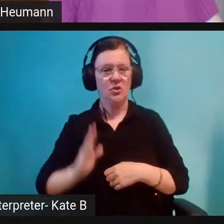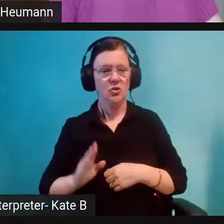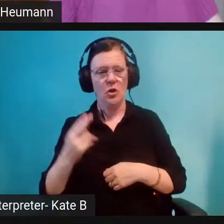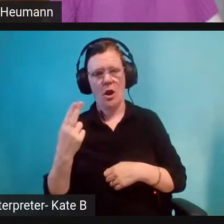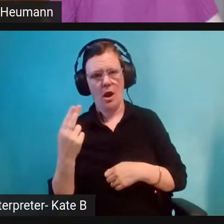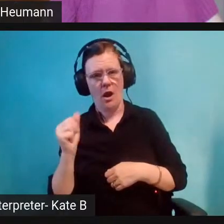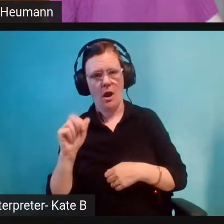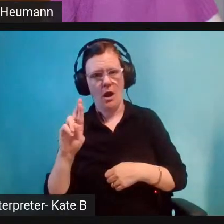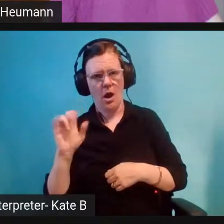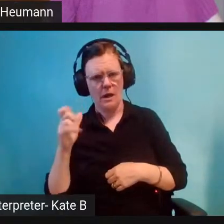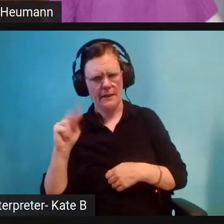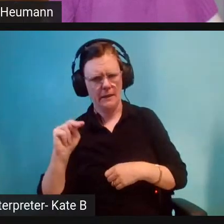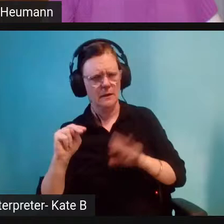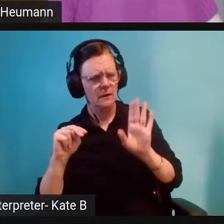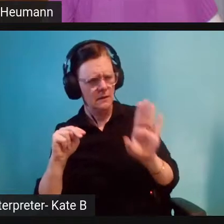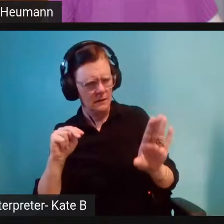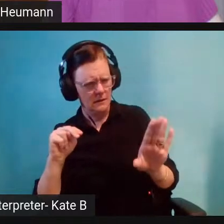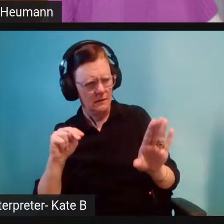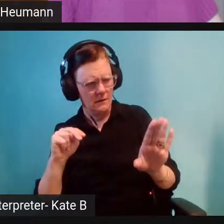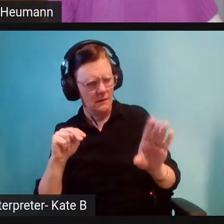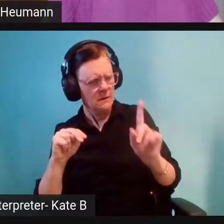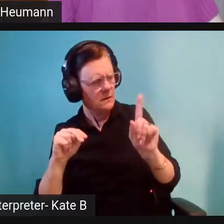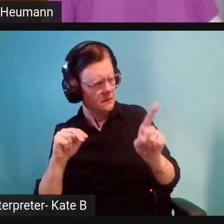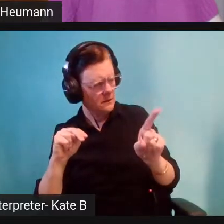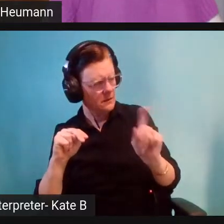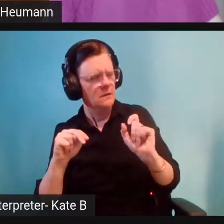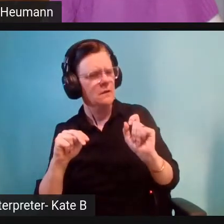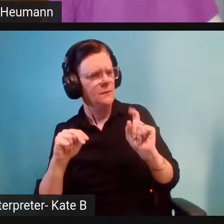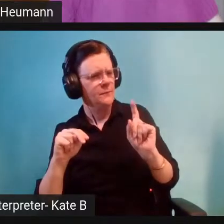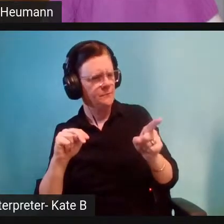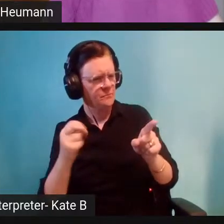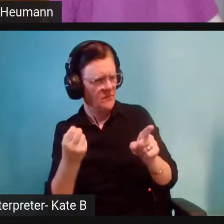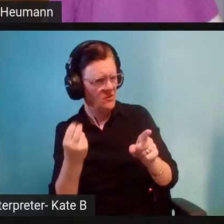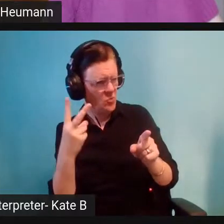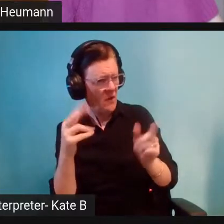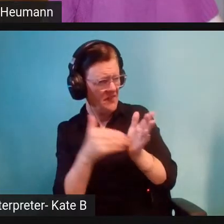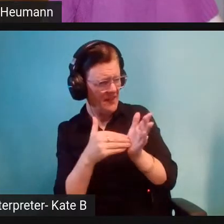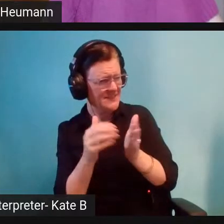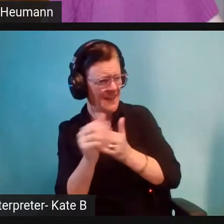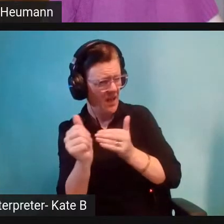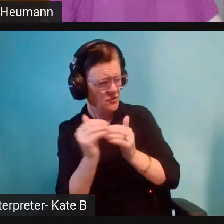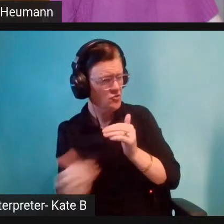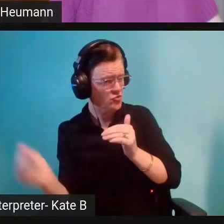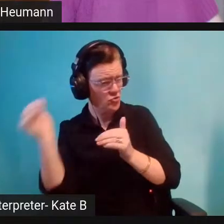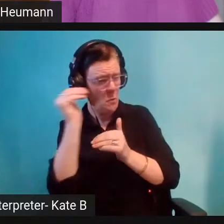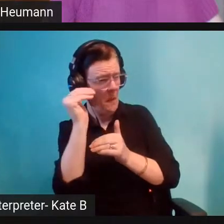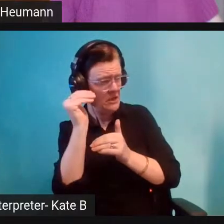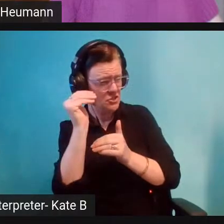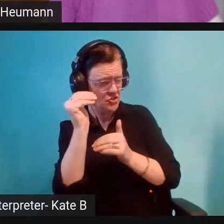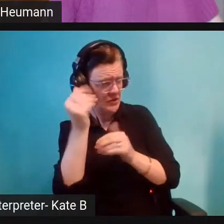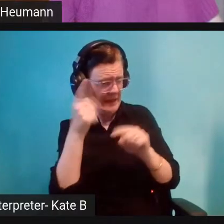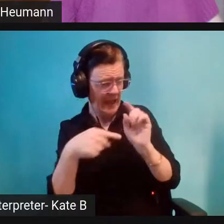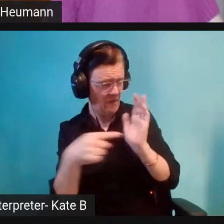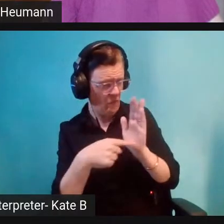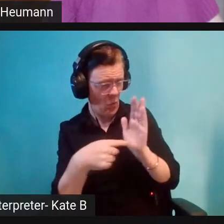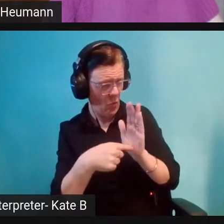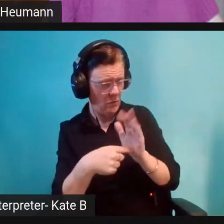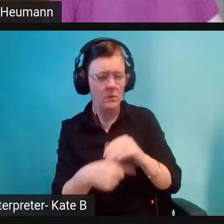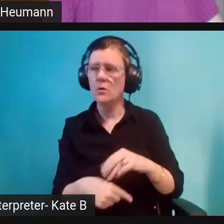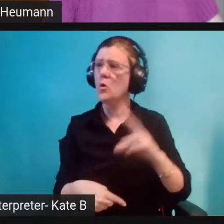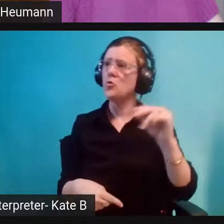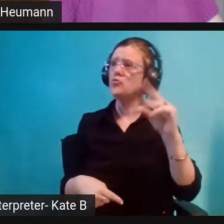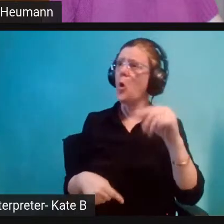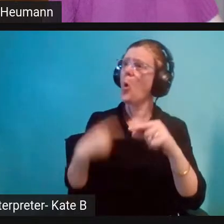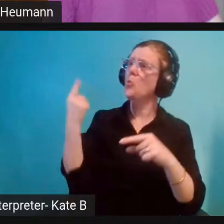"So do you think $12,000 would be too much to make a bus accessible? No, that